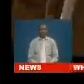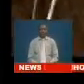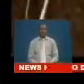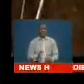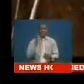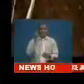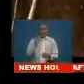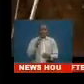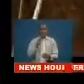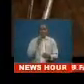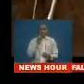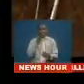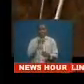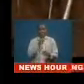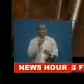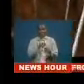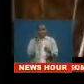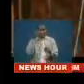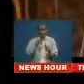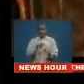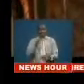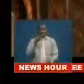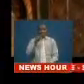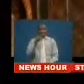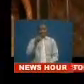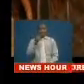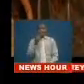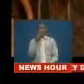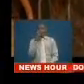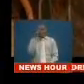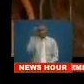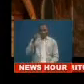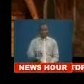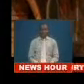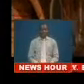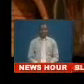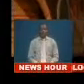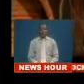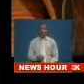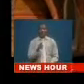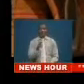Then came the rib-cracking moments with Asase Aban, a comedian.